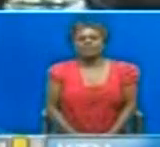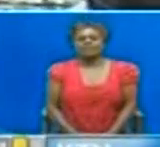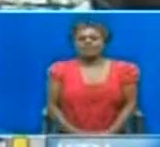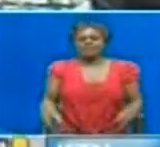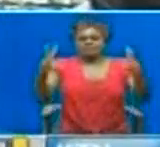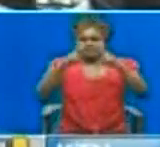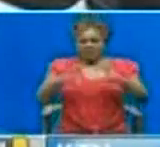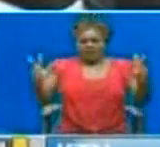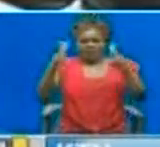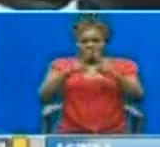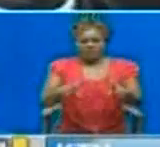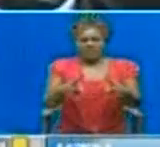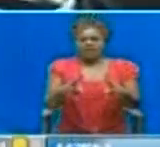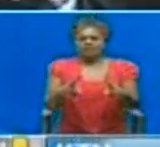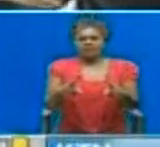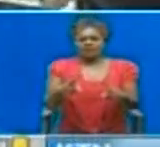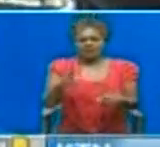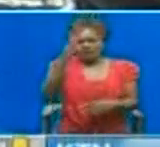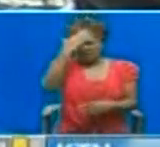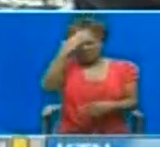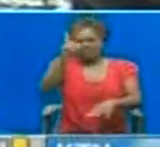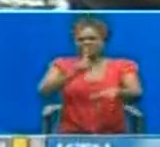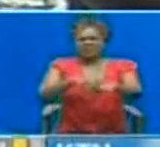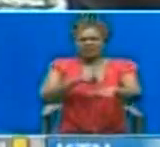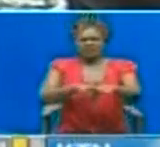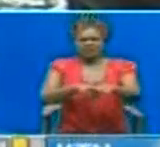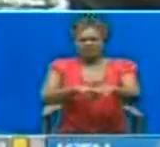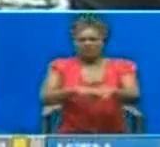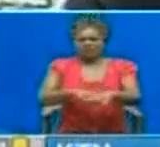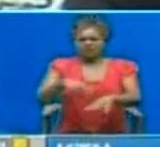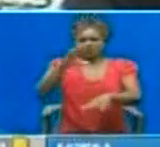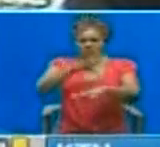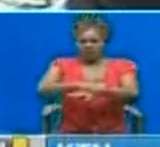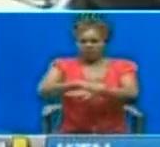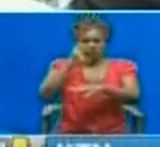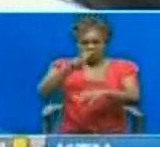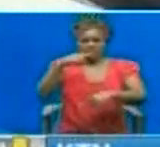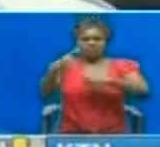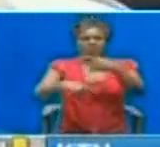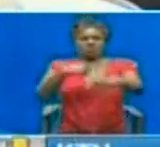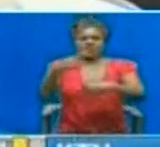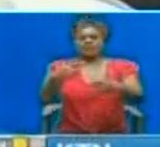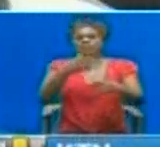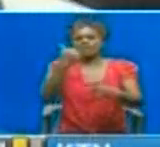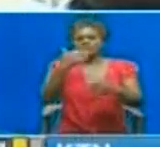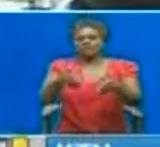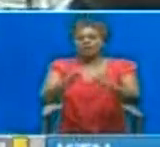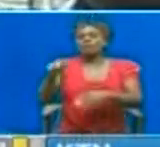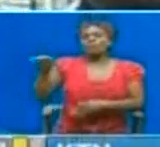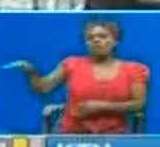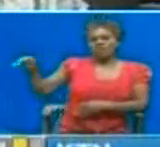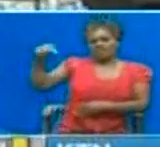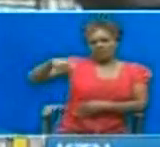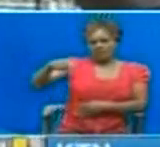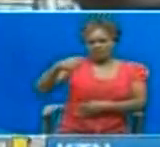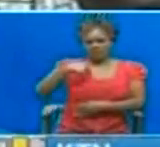a very, very anxious time for lots of people in order to see this process go through in the best way. This morning,